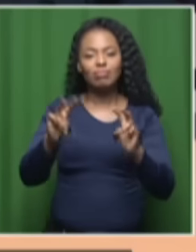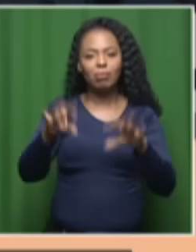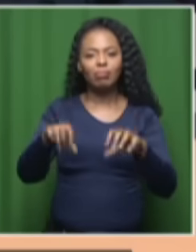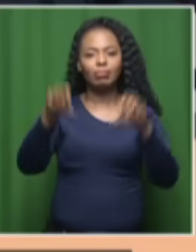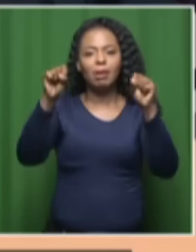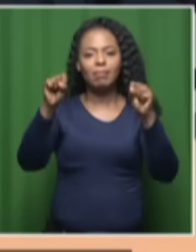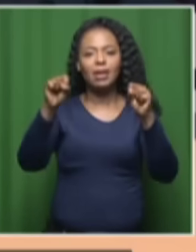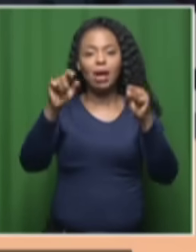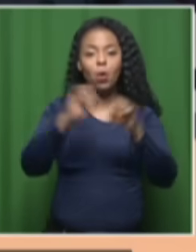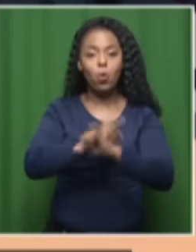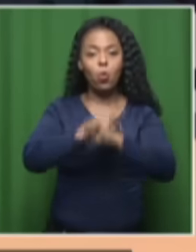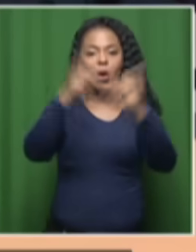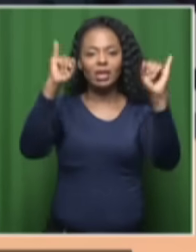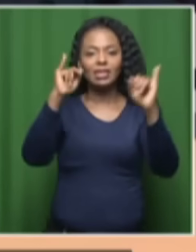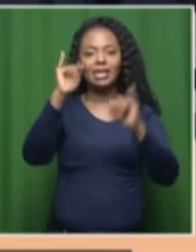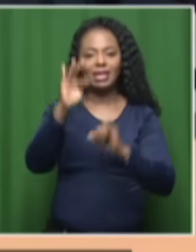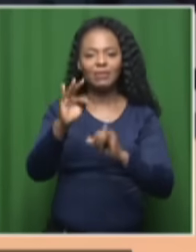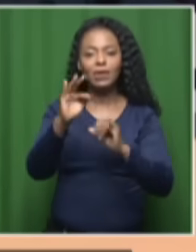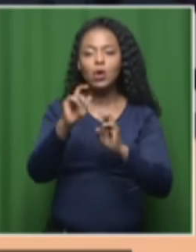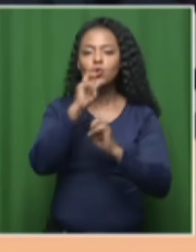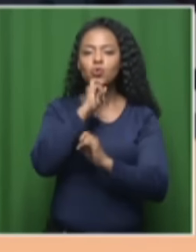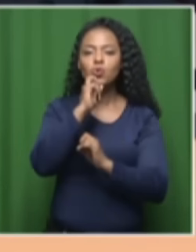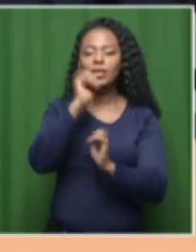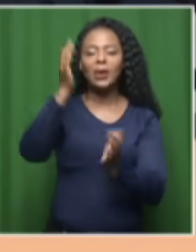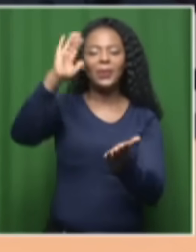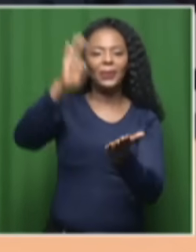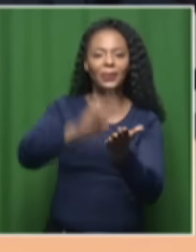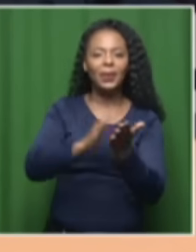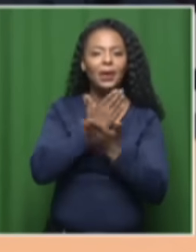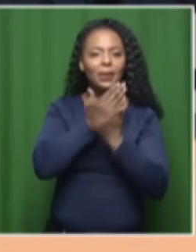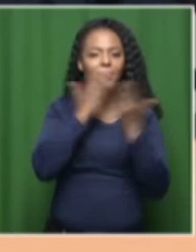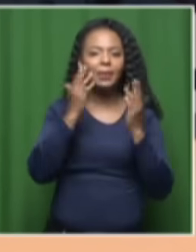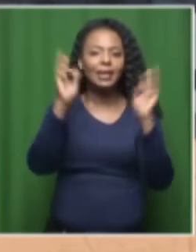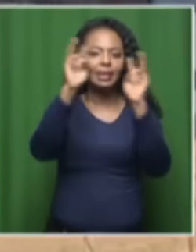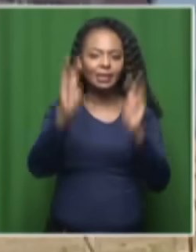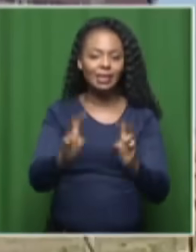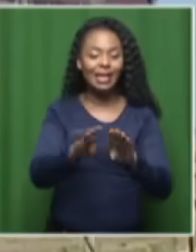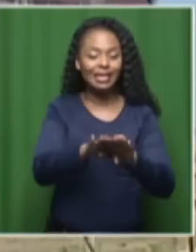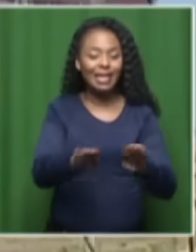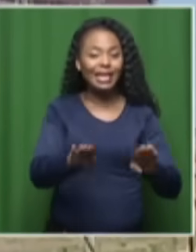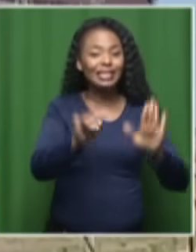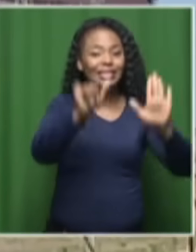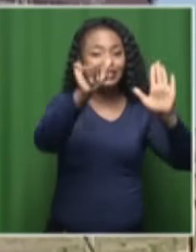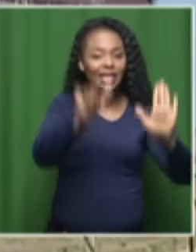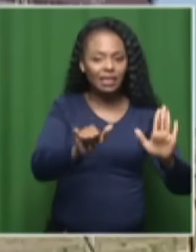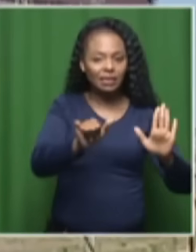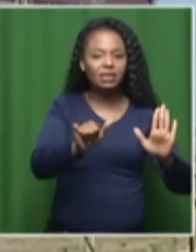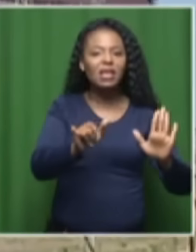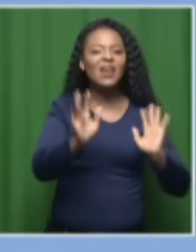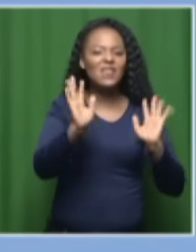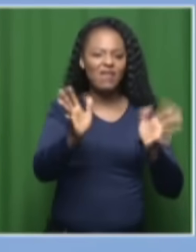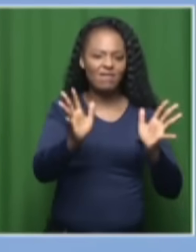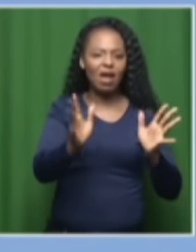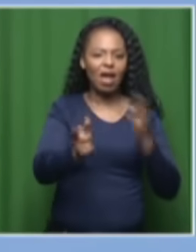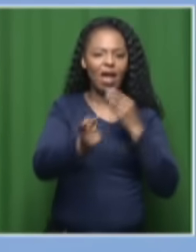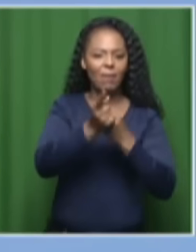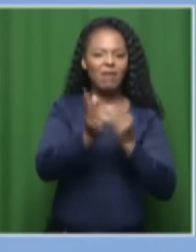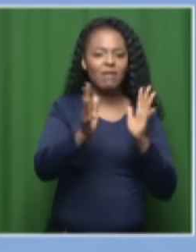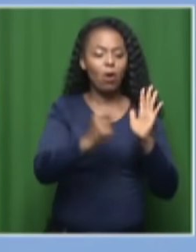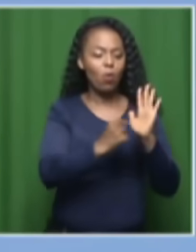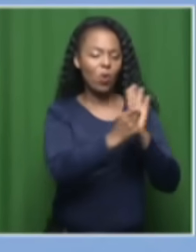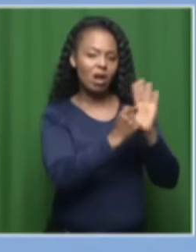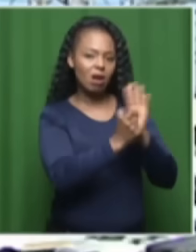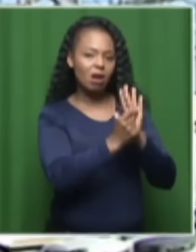if electricity usage was not reduced. Now, indefinite stage 6 load shedding was already implemented earlier in the